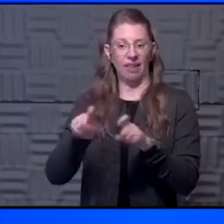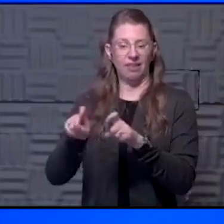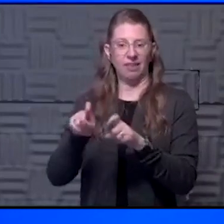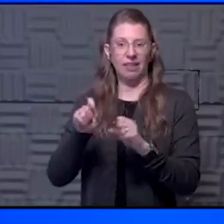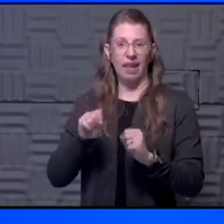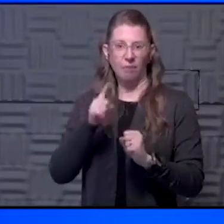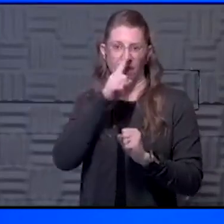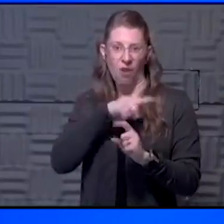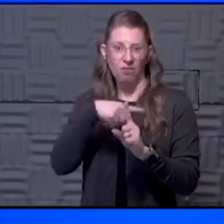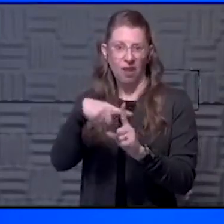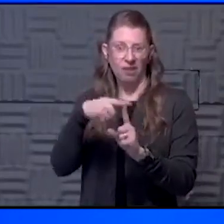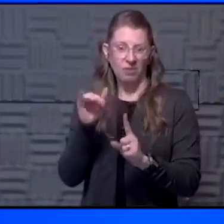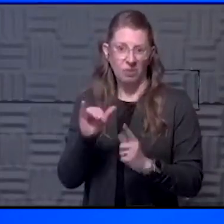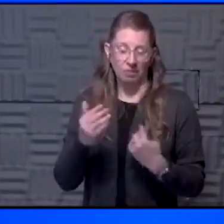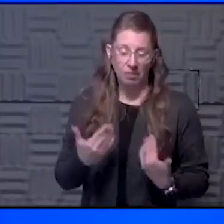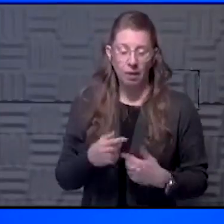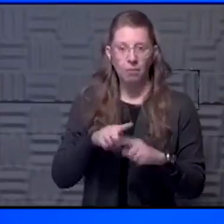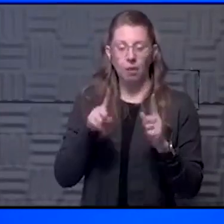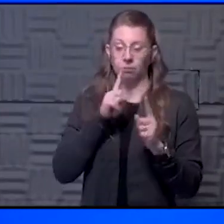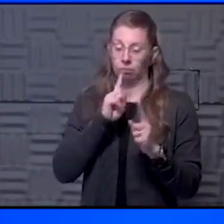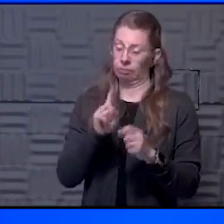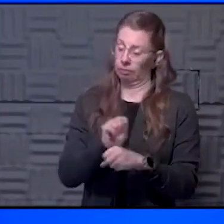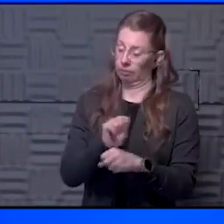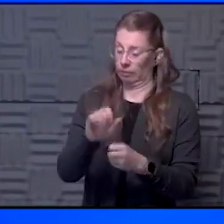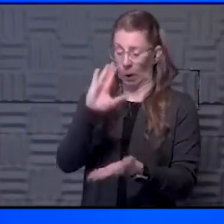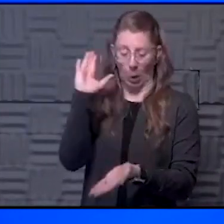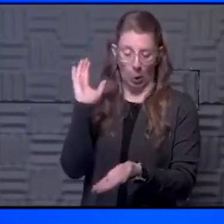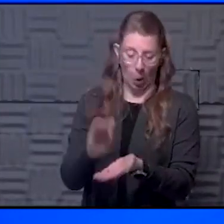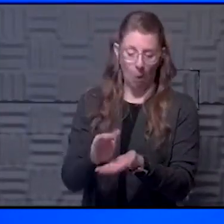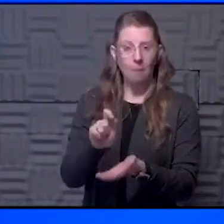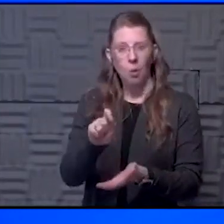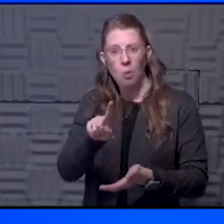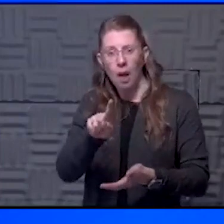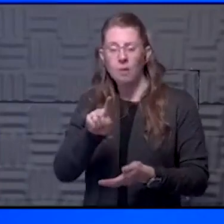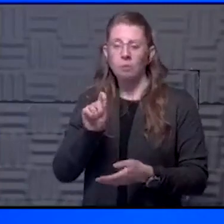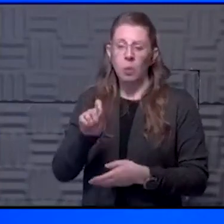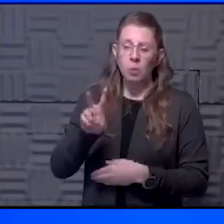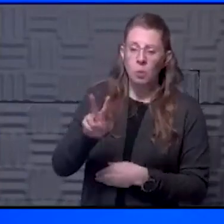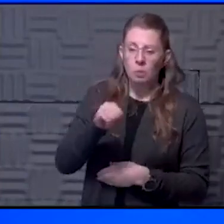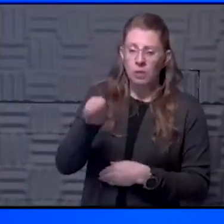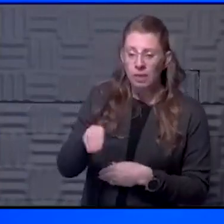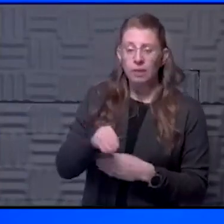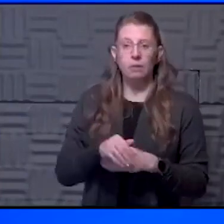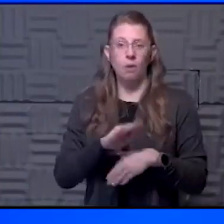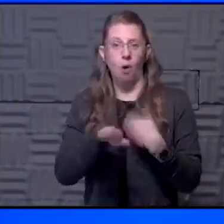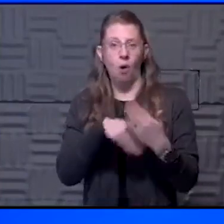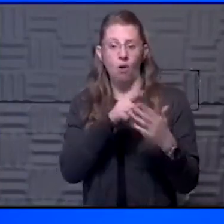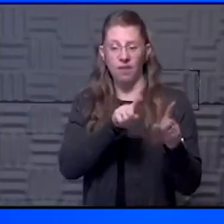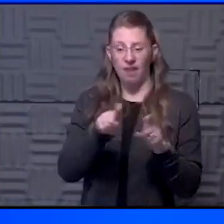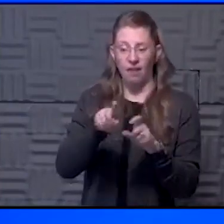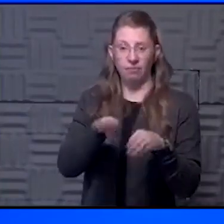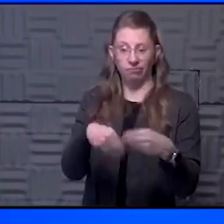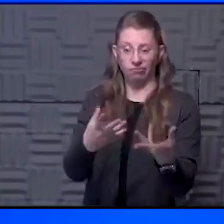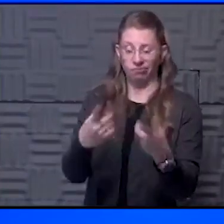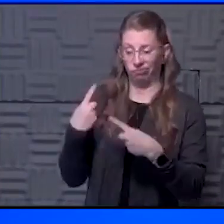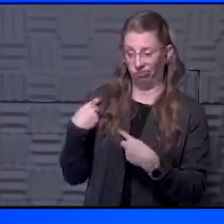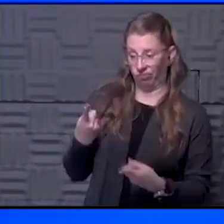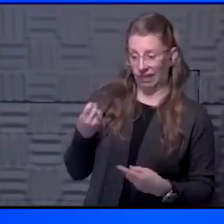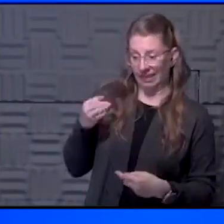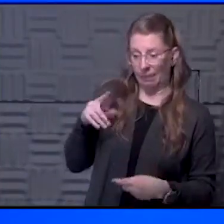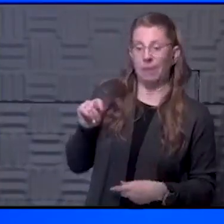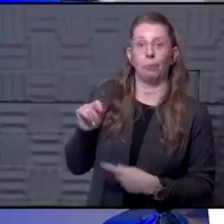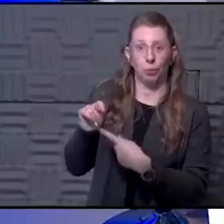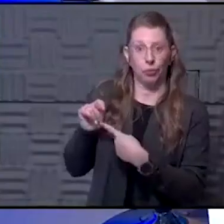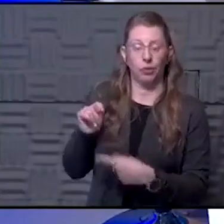anyway. So, but it's an extremely low amount. Again, 0.1 to 0.2 in all of the tests that have been done since about September.